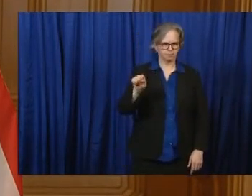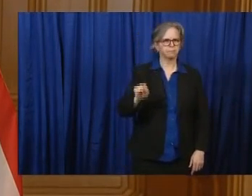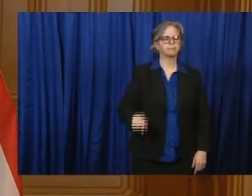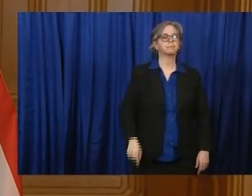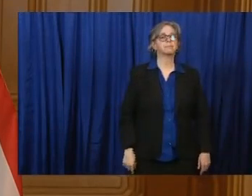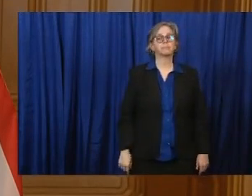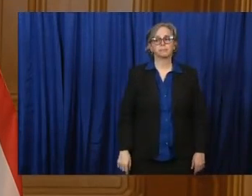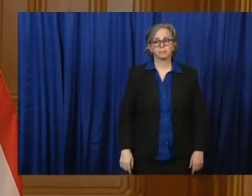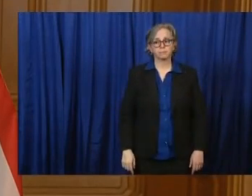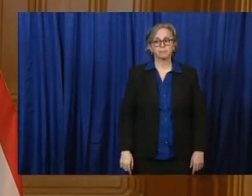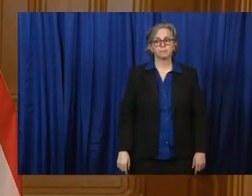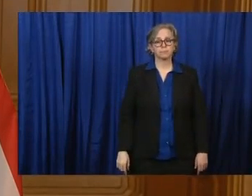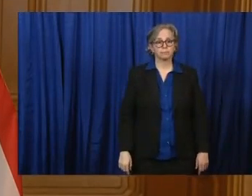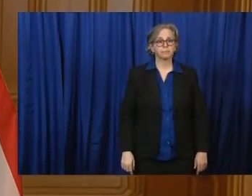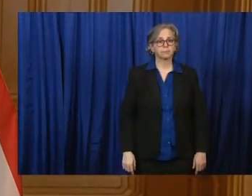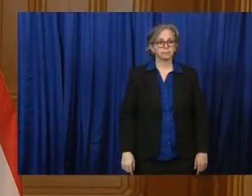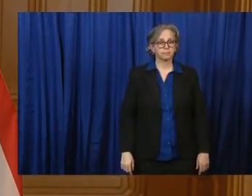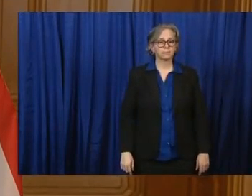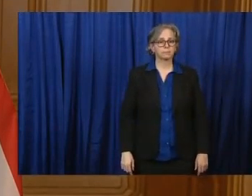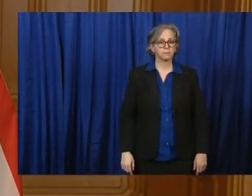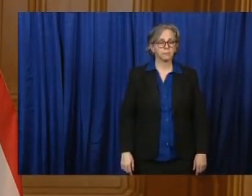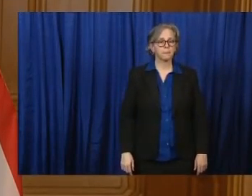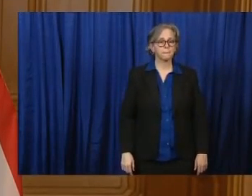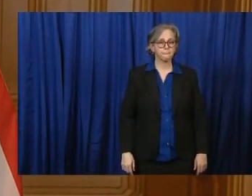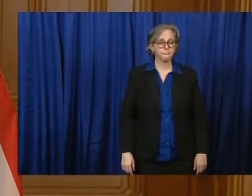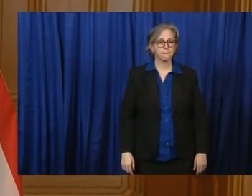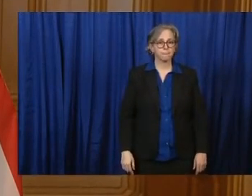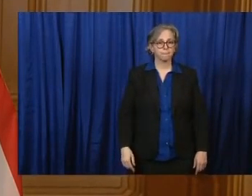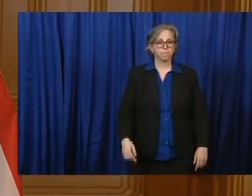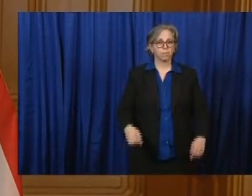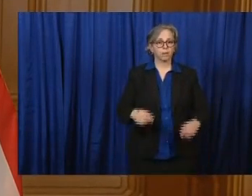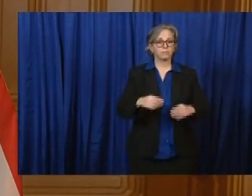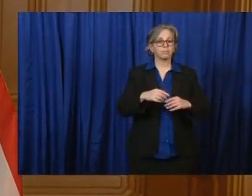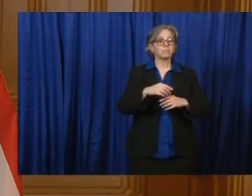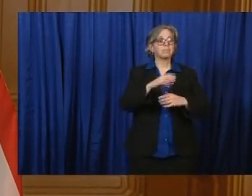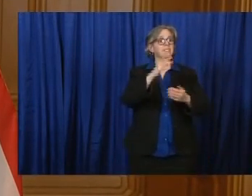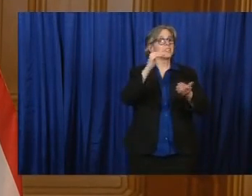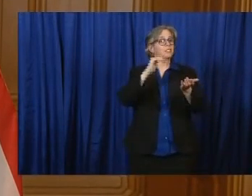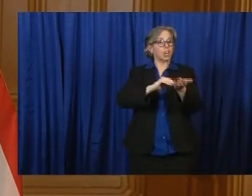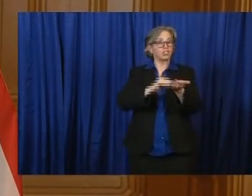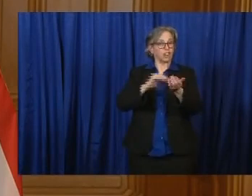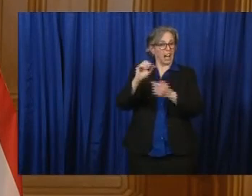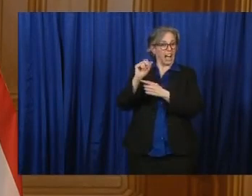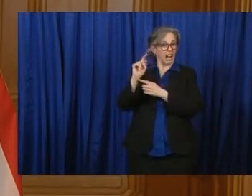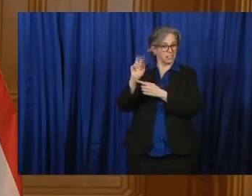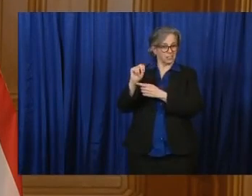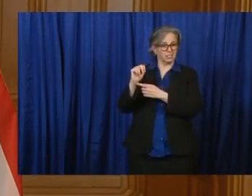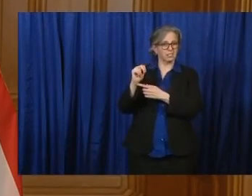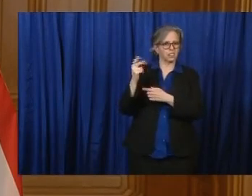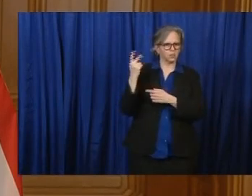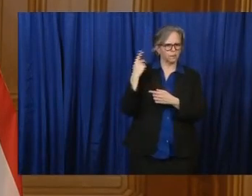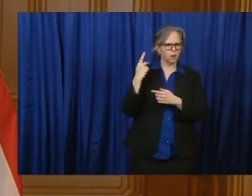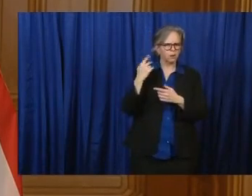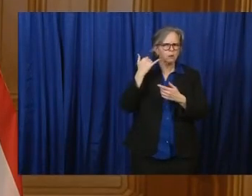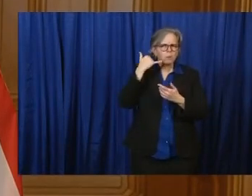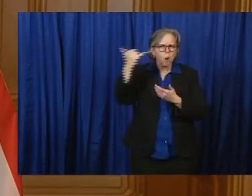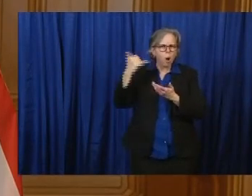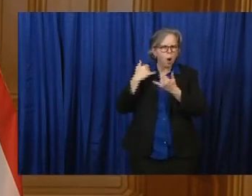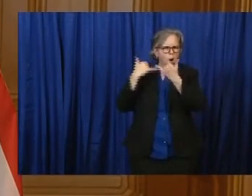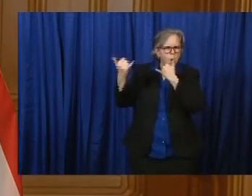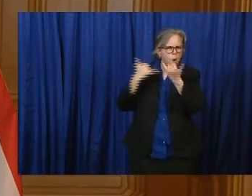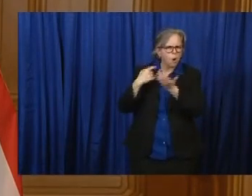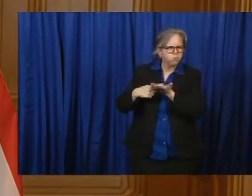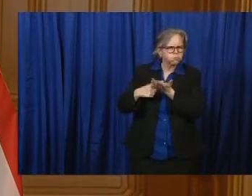housing@ohio.mha.gov. We've talked, Dr. Acton and I talked on the phone, and Lieutenant Governor,